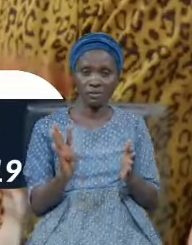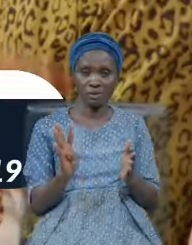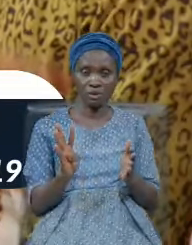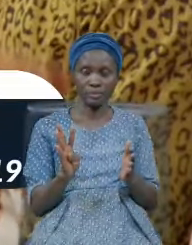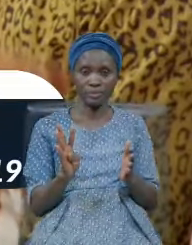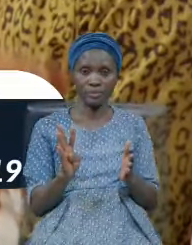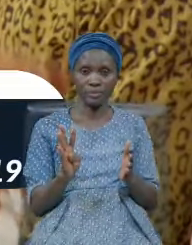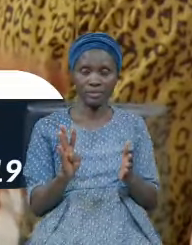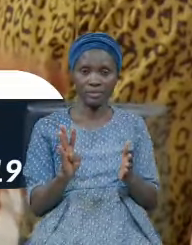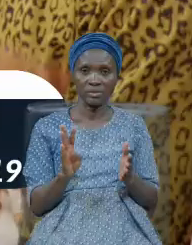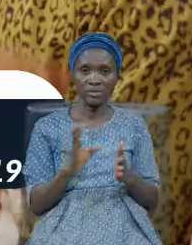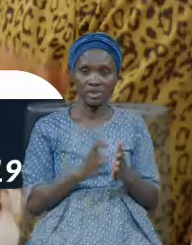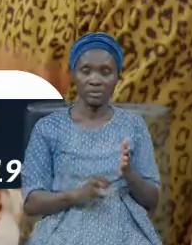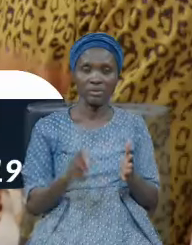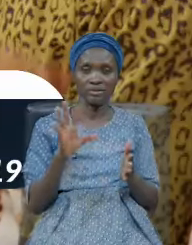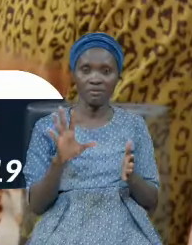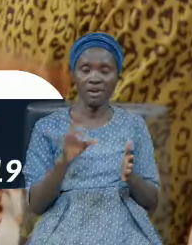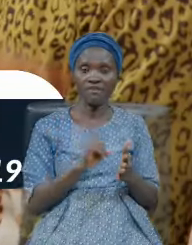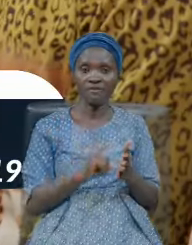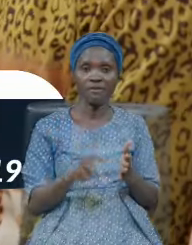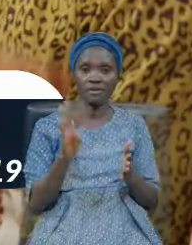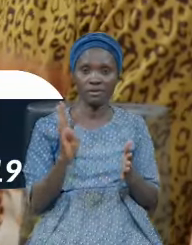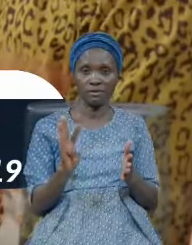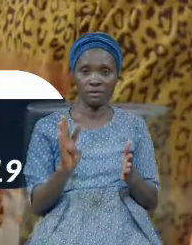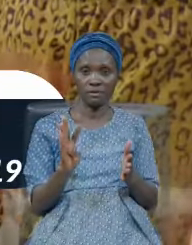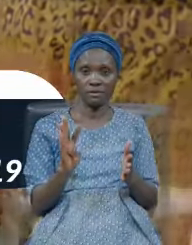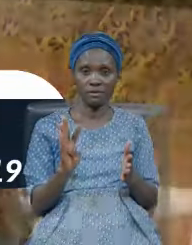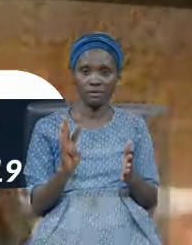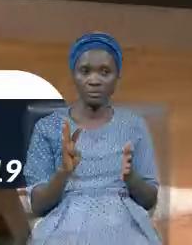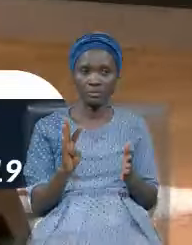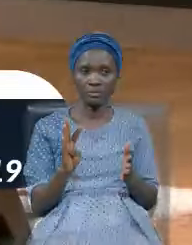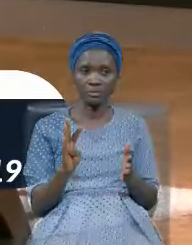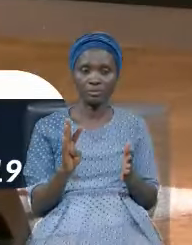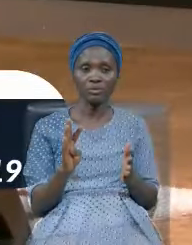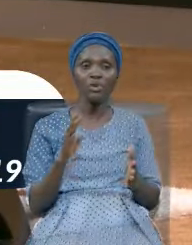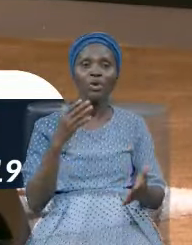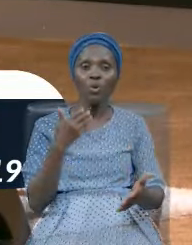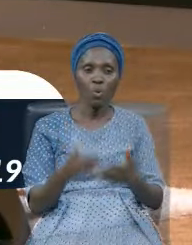John chapter 5, verse 4. For